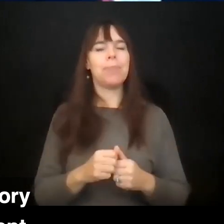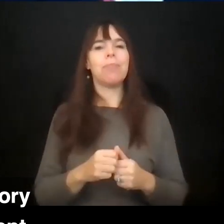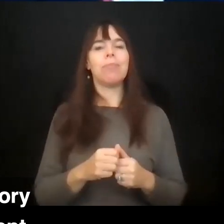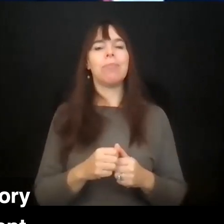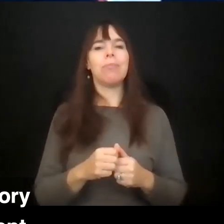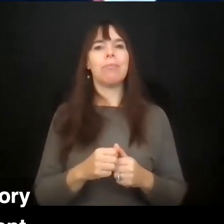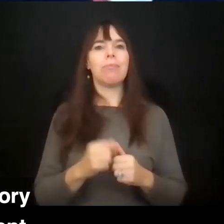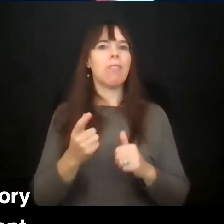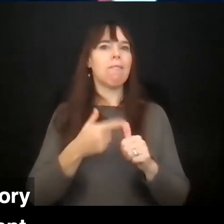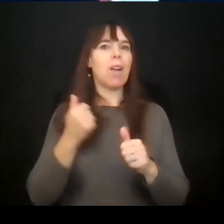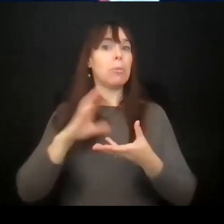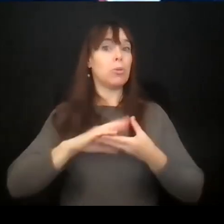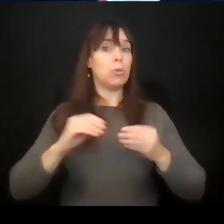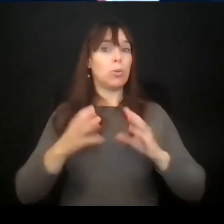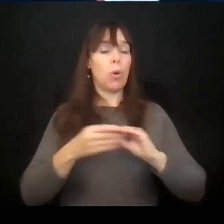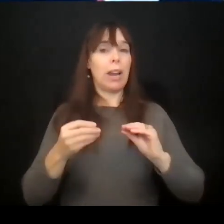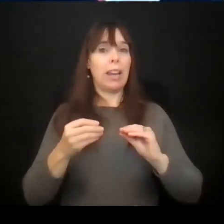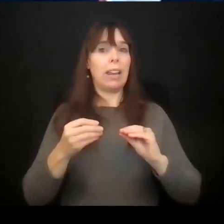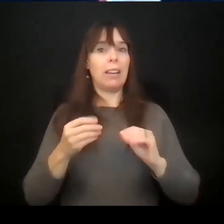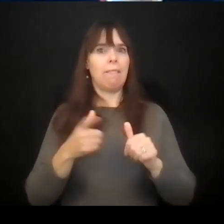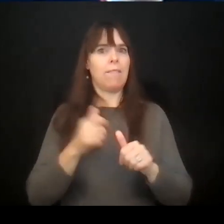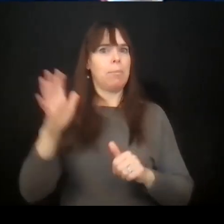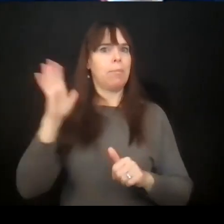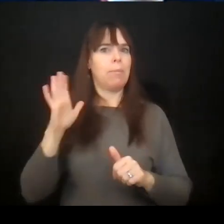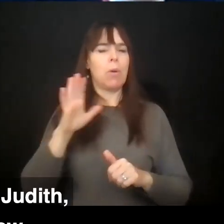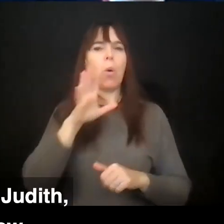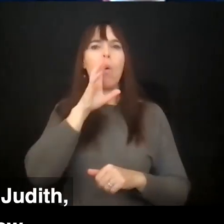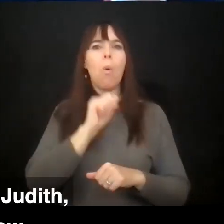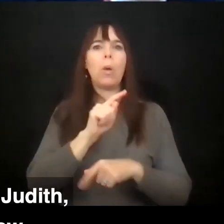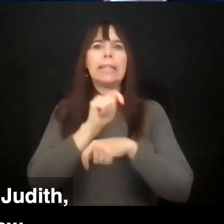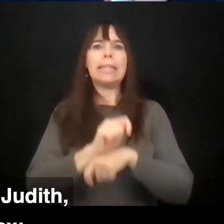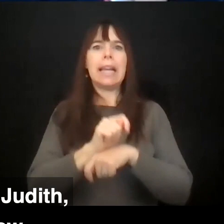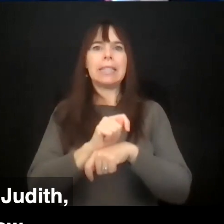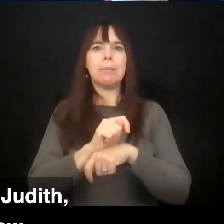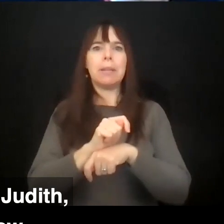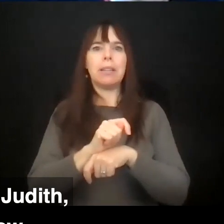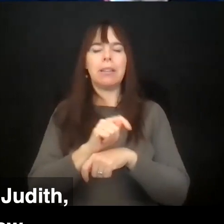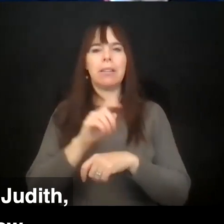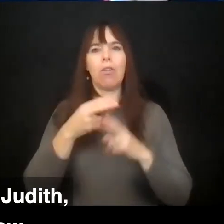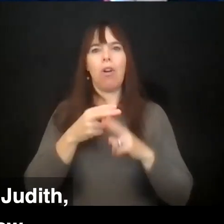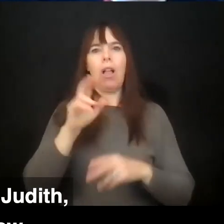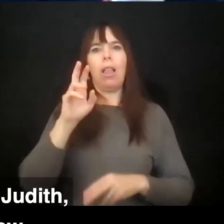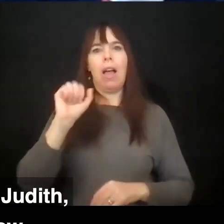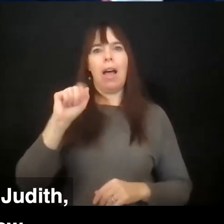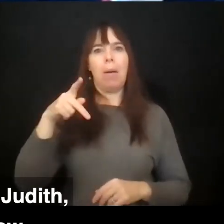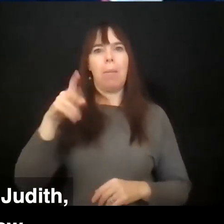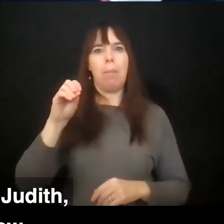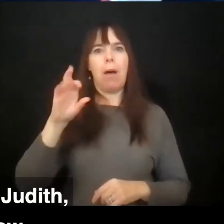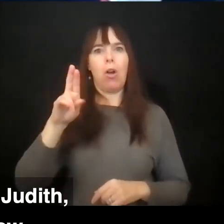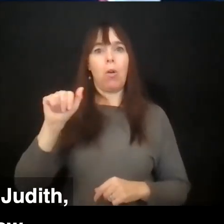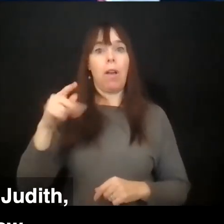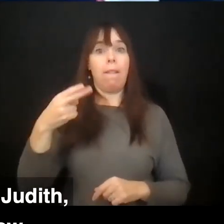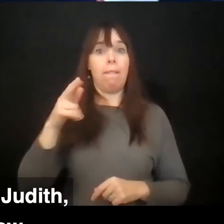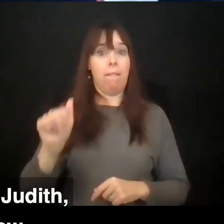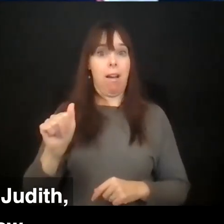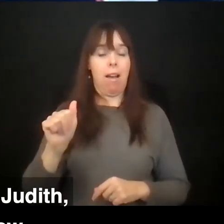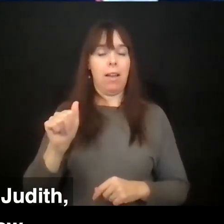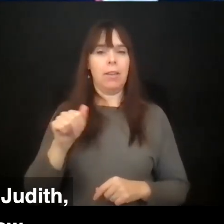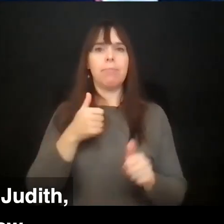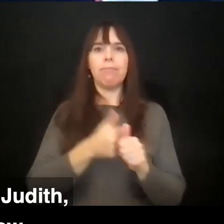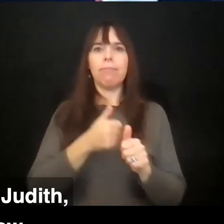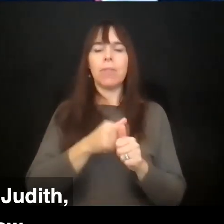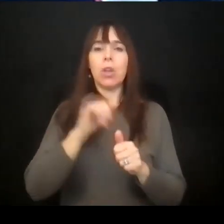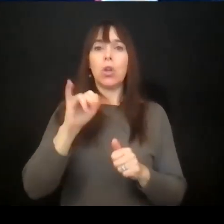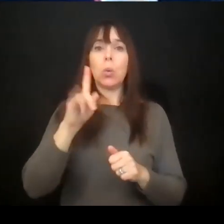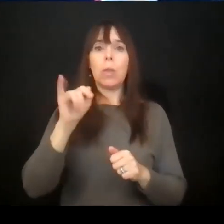a story from the Old Testament or the Apocrypha, where Judith, who is an